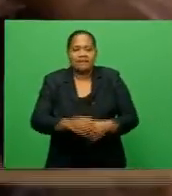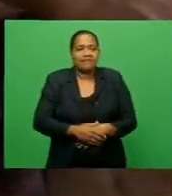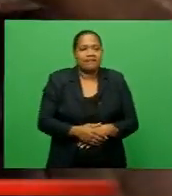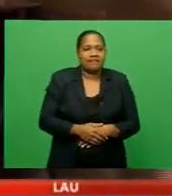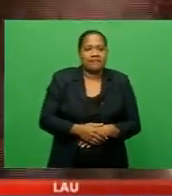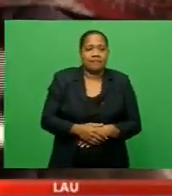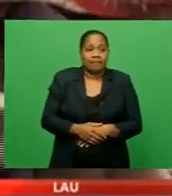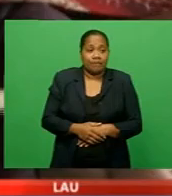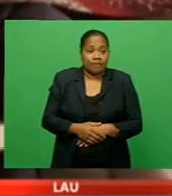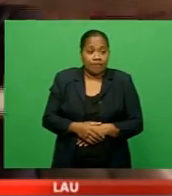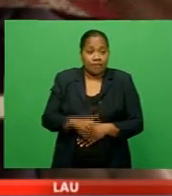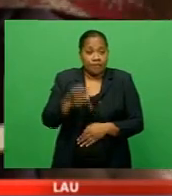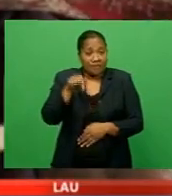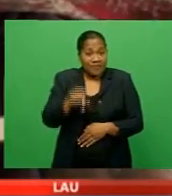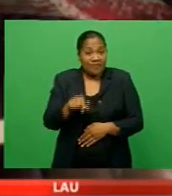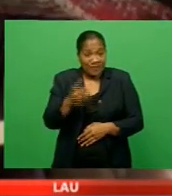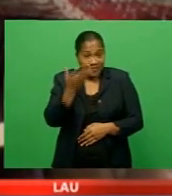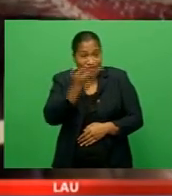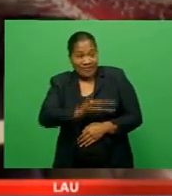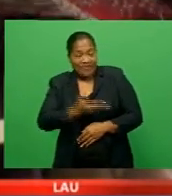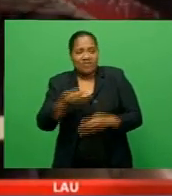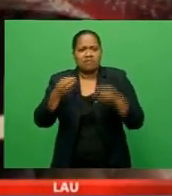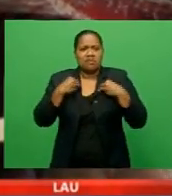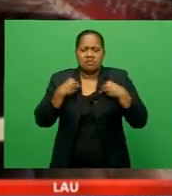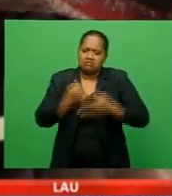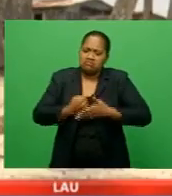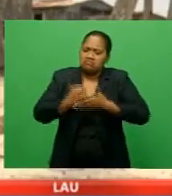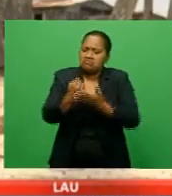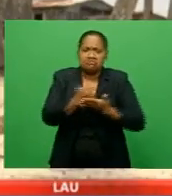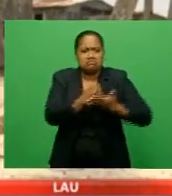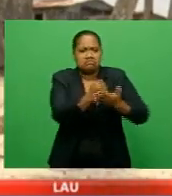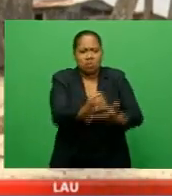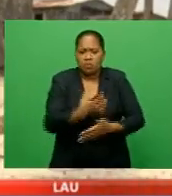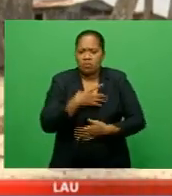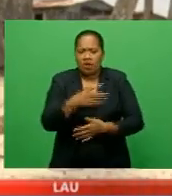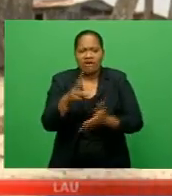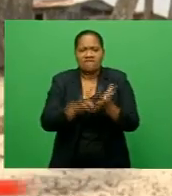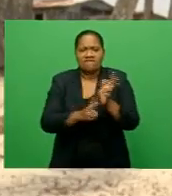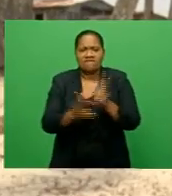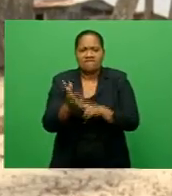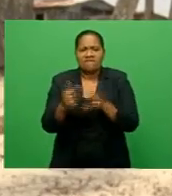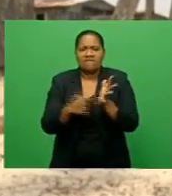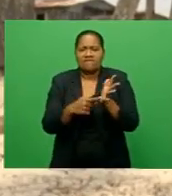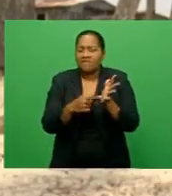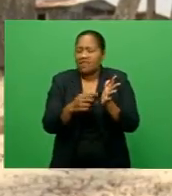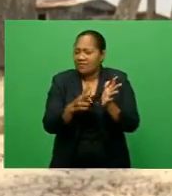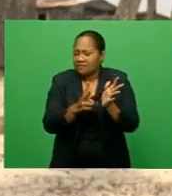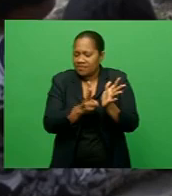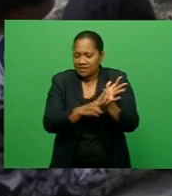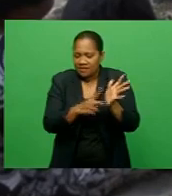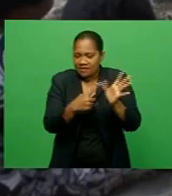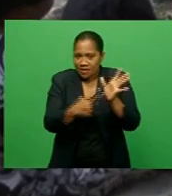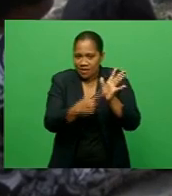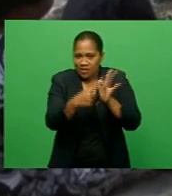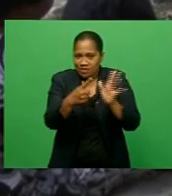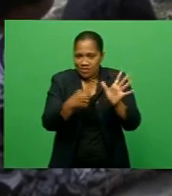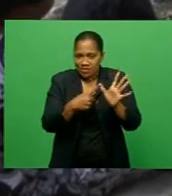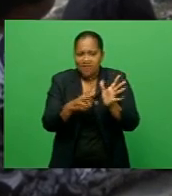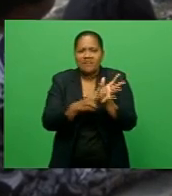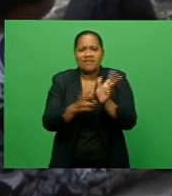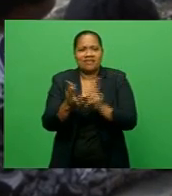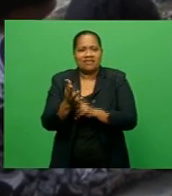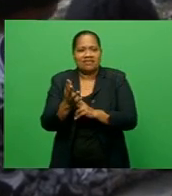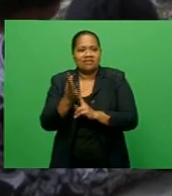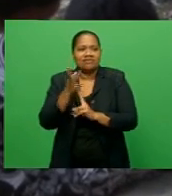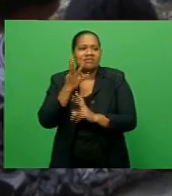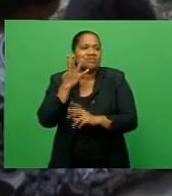This form of business has assisted most Watoa villages over the years before things came to a standstill during the lockdown